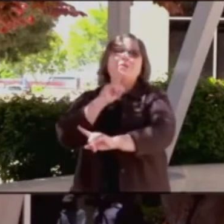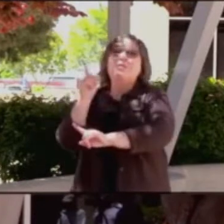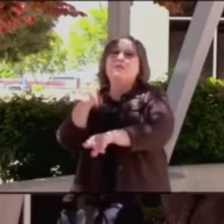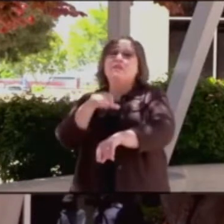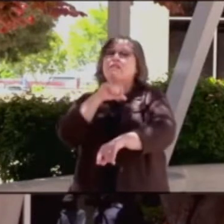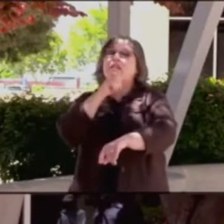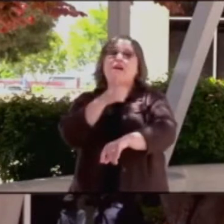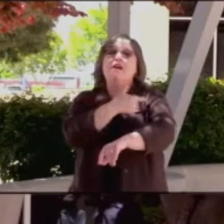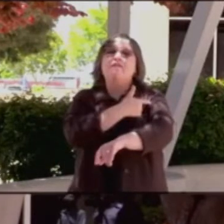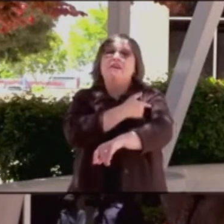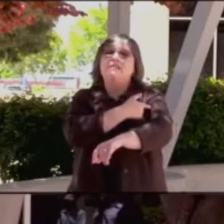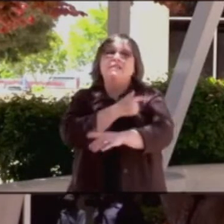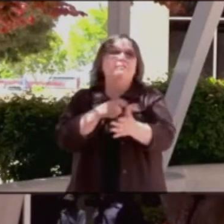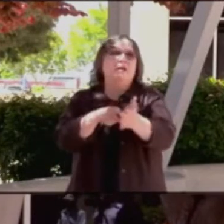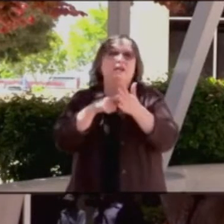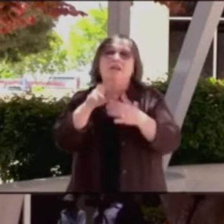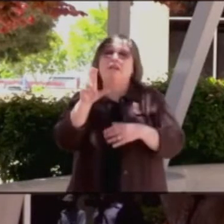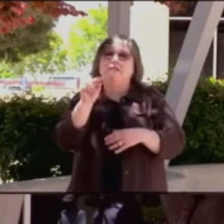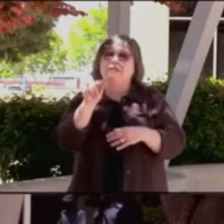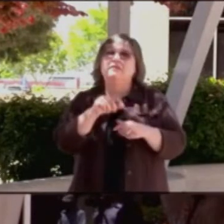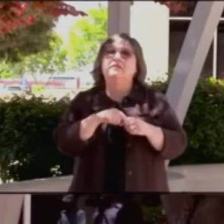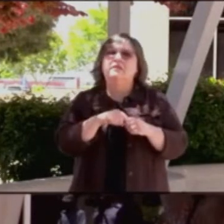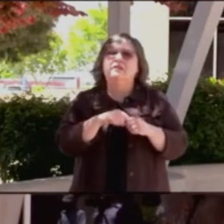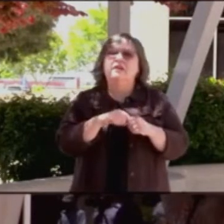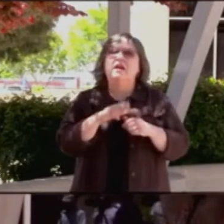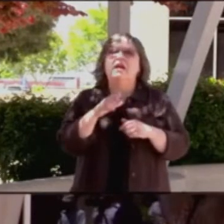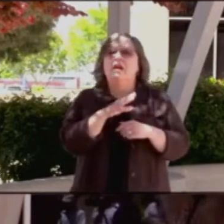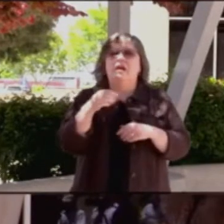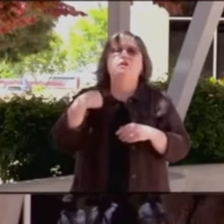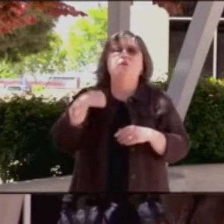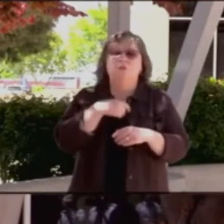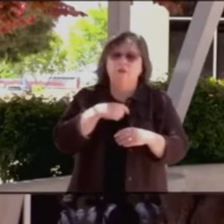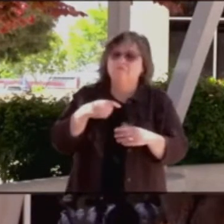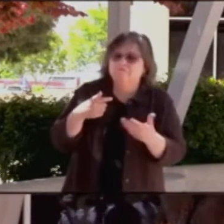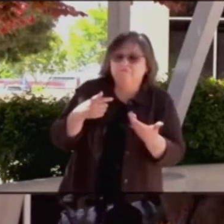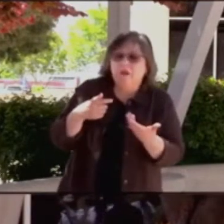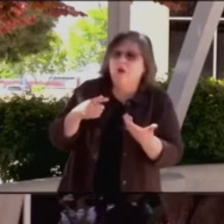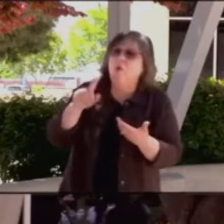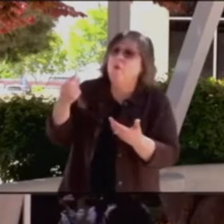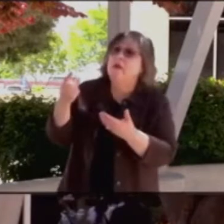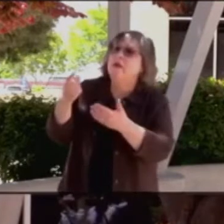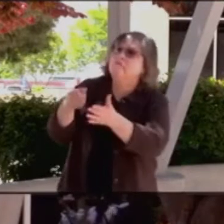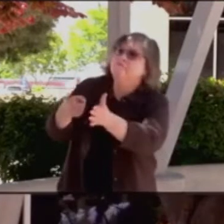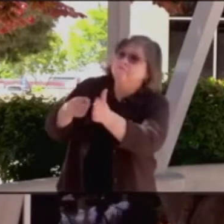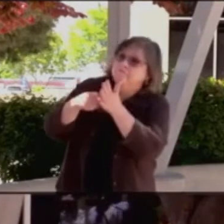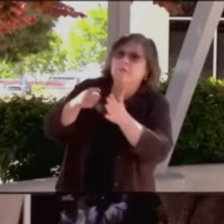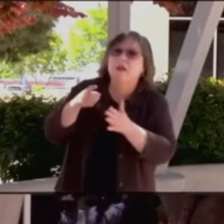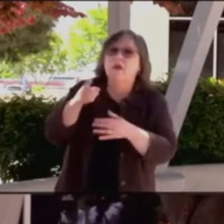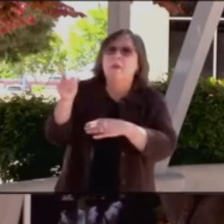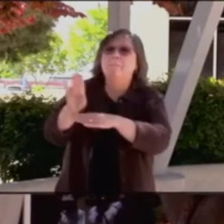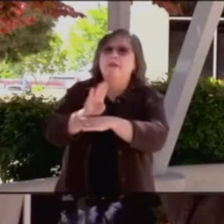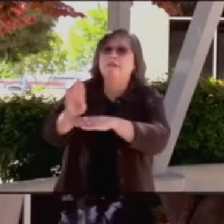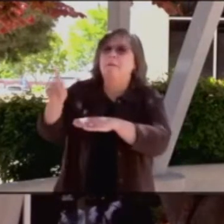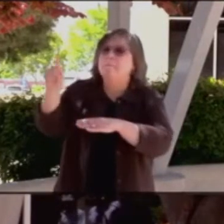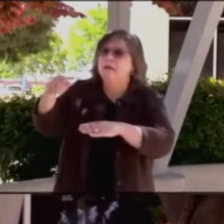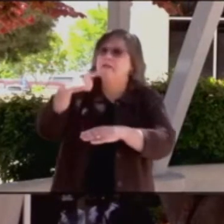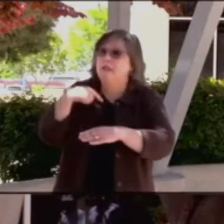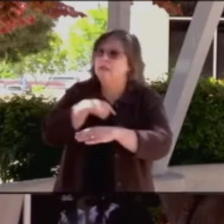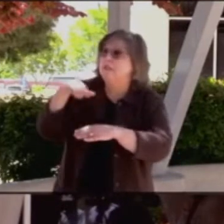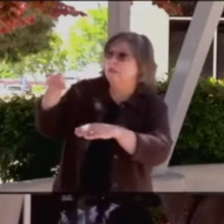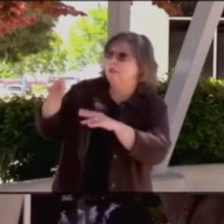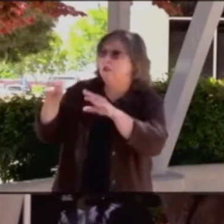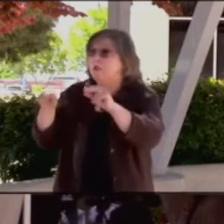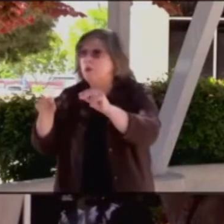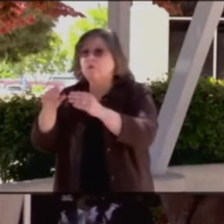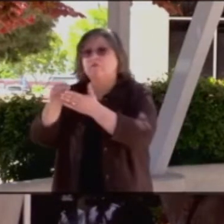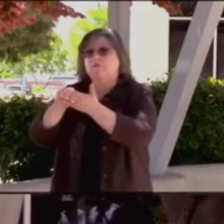mandate that businesses determine vaccination status. So just to be clear, if a business were to mandate that its employees